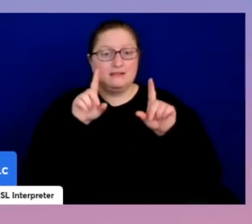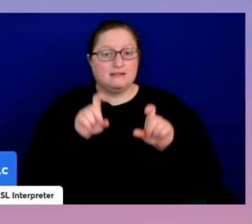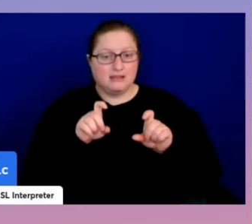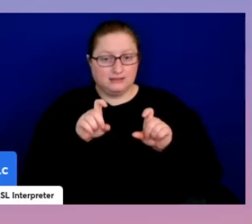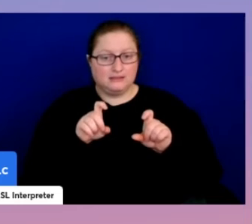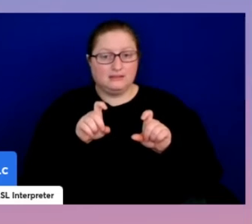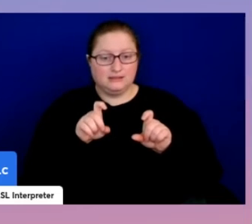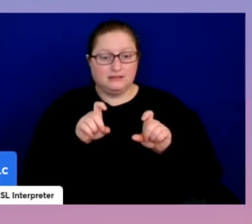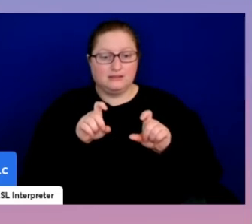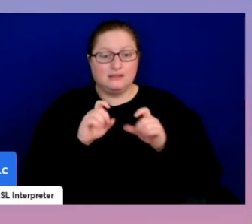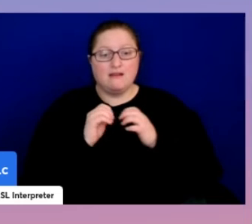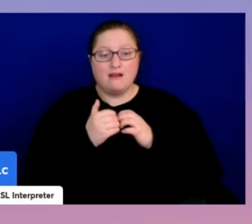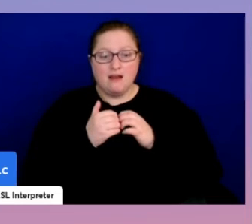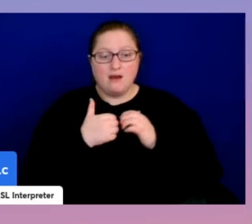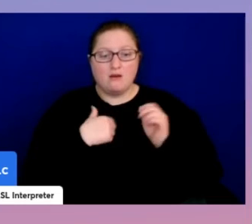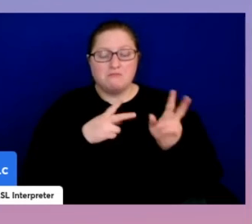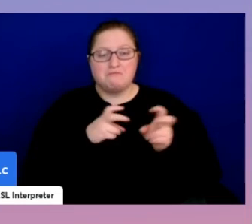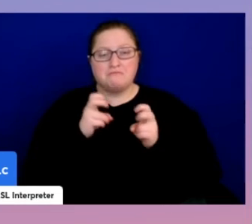here. Okay.